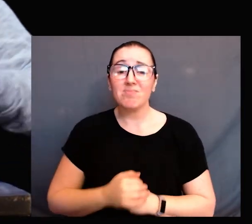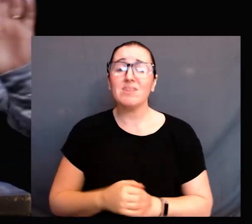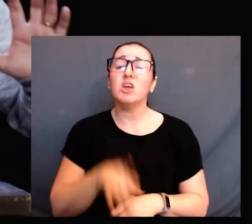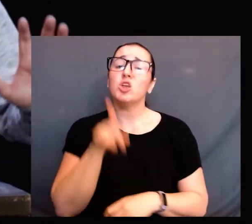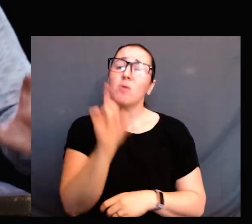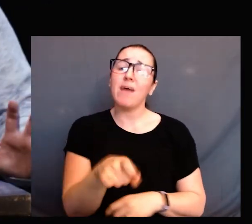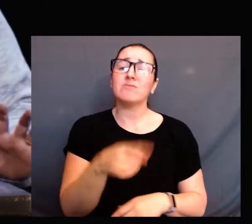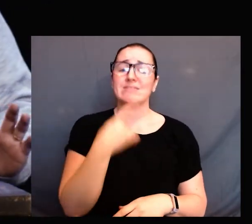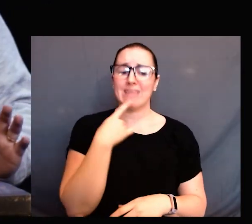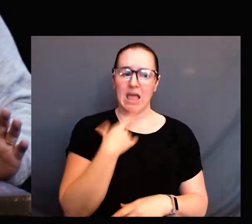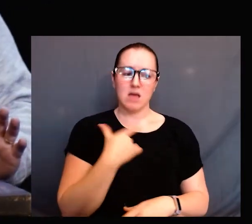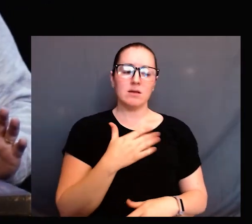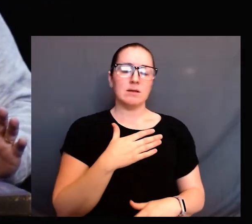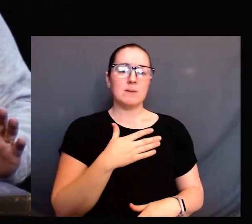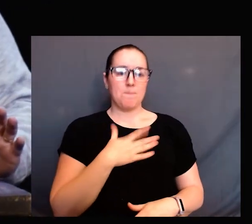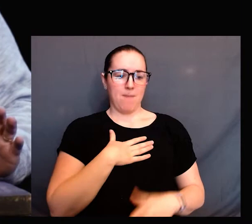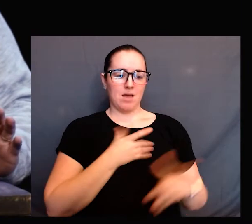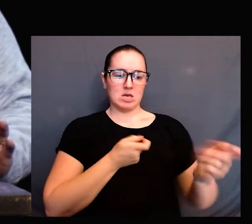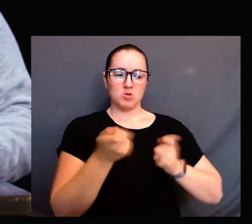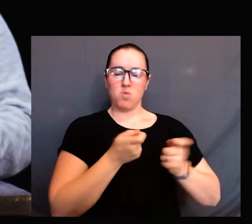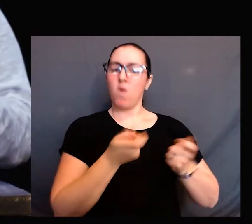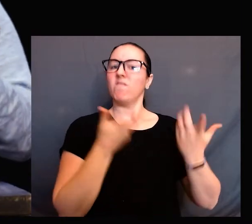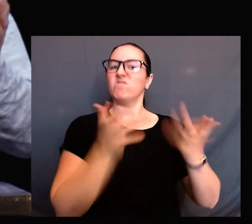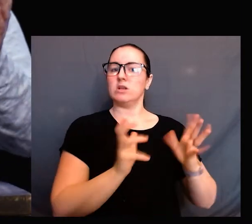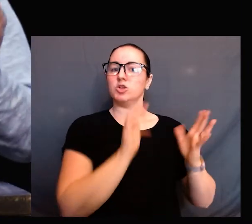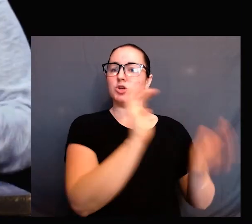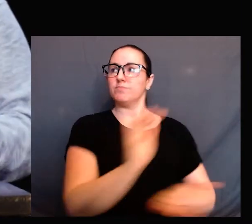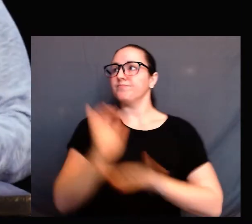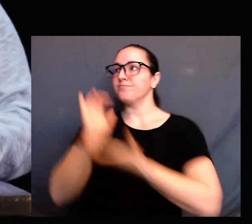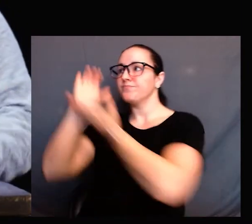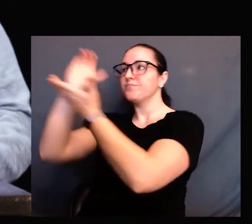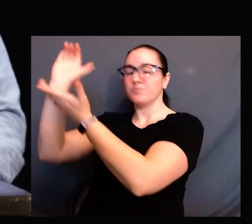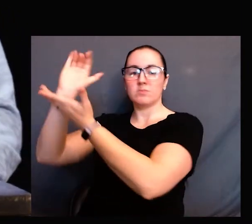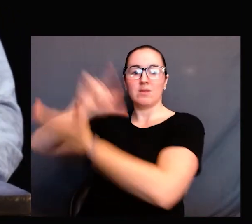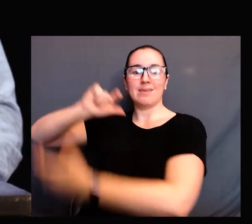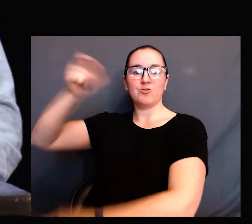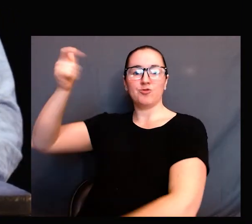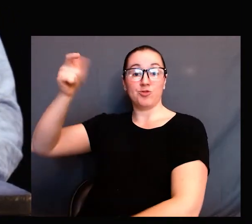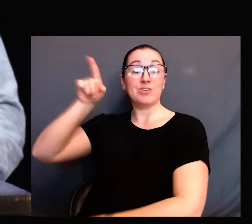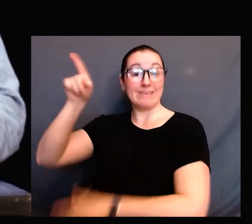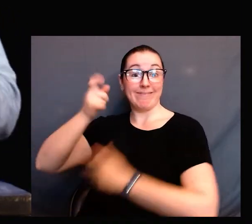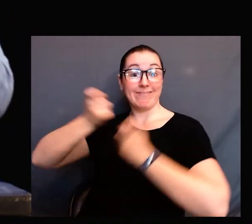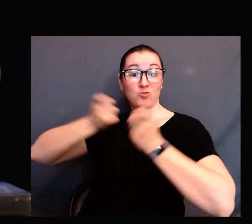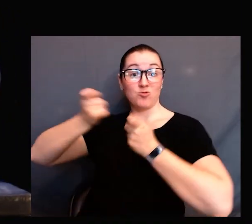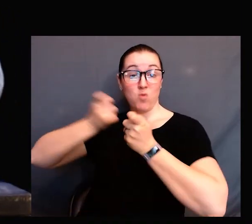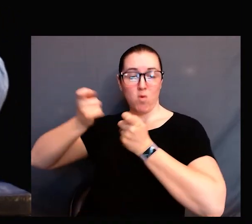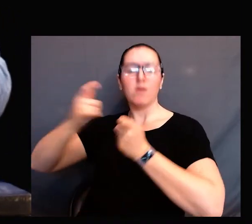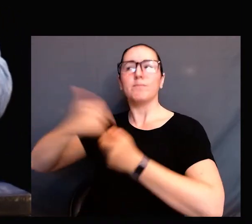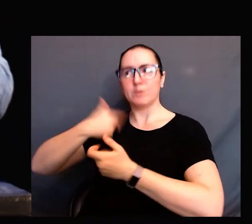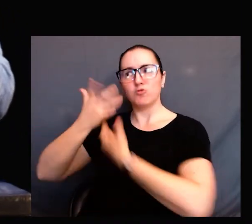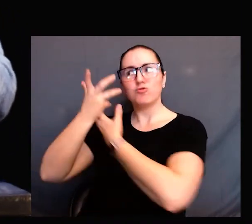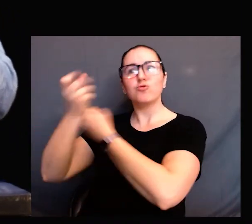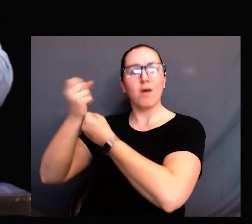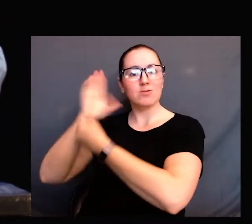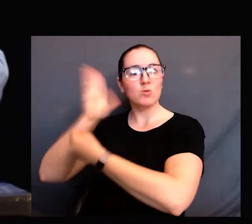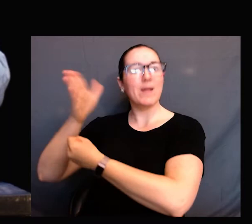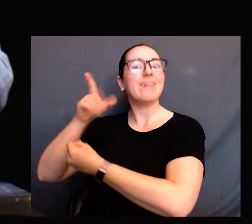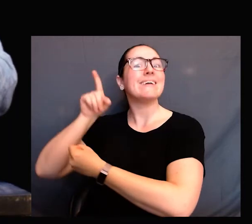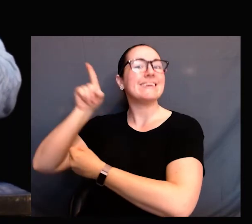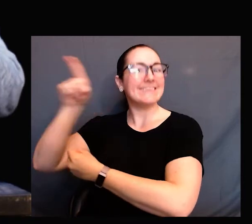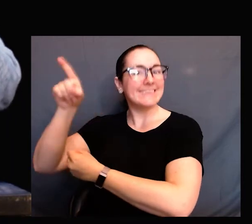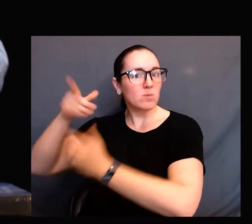I'm going to get out of control. I'm going to put Jesus in control. And I'm going to trust that